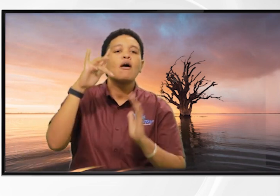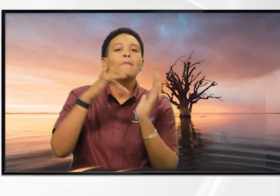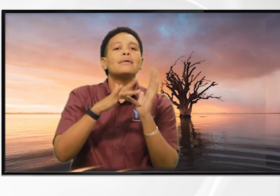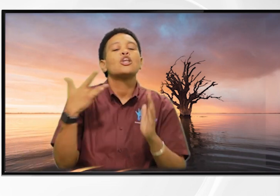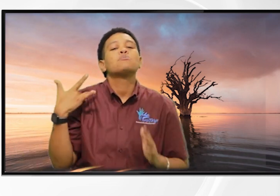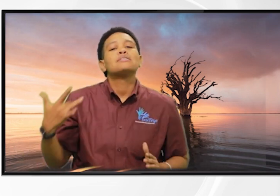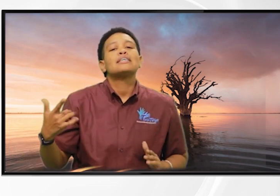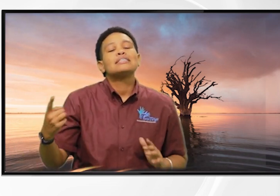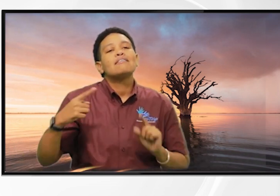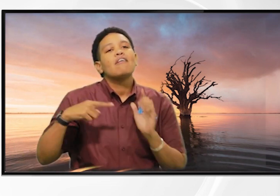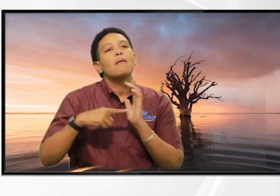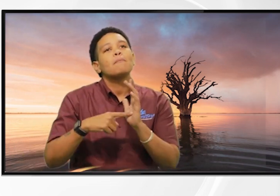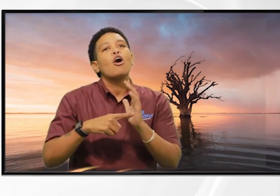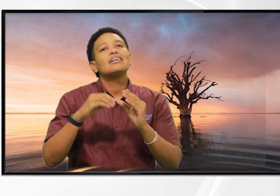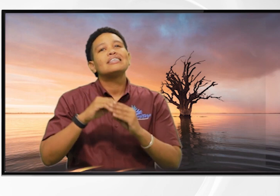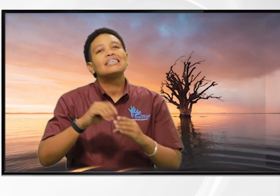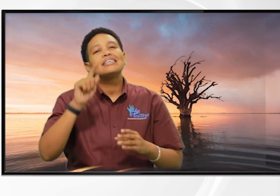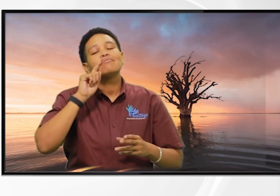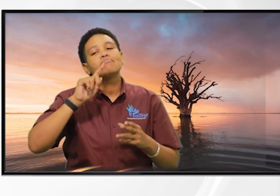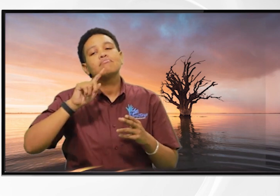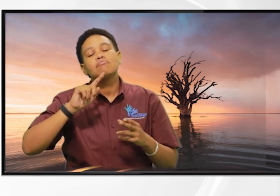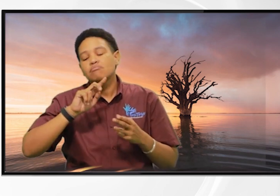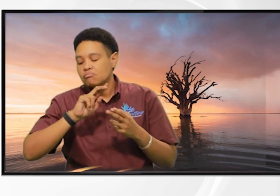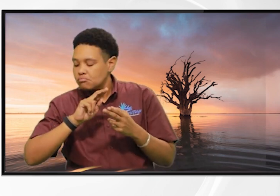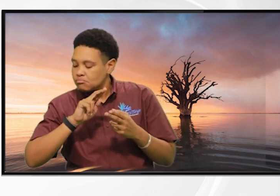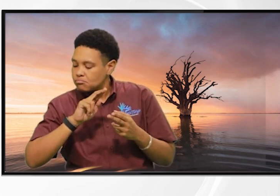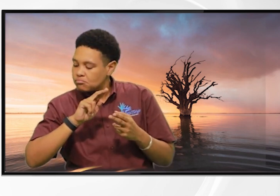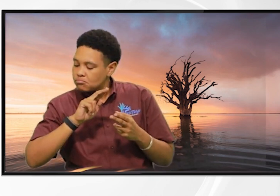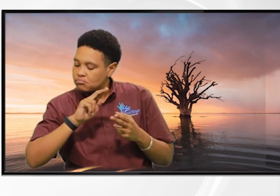sensitivity models in Figure 35.